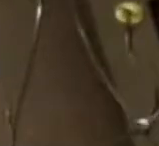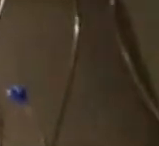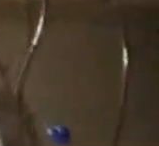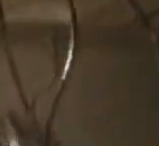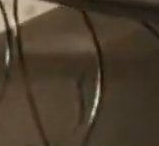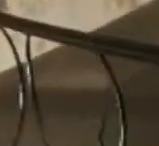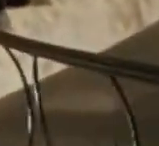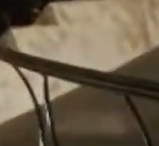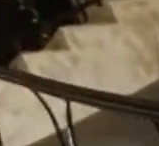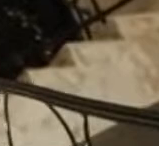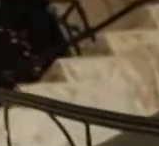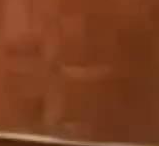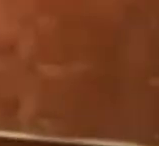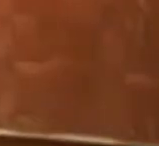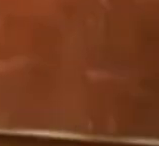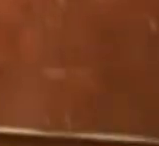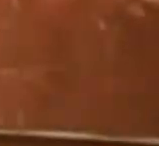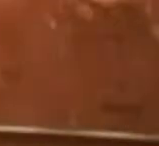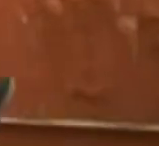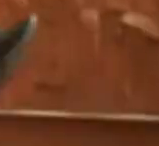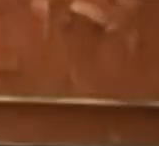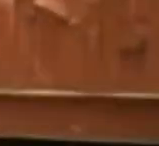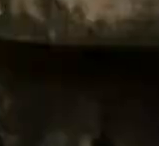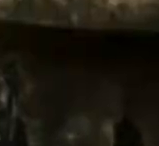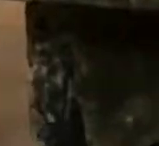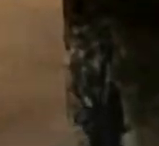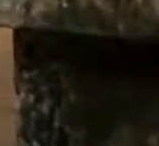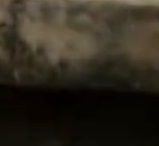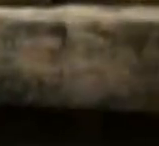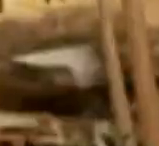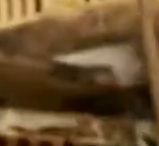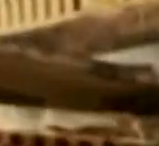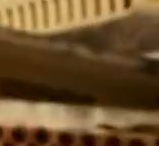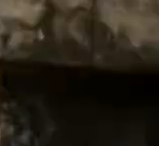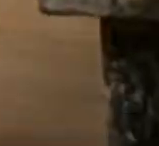Africa, where he featured top African artists like Davido,